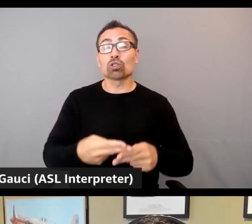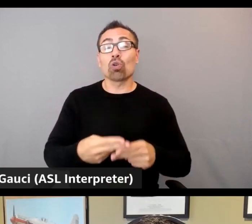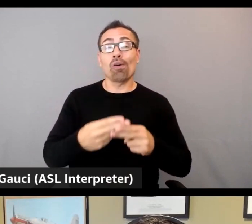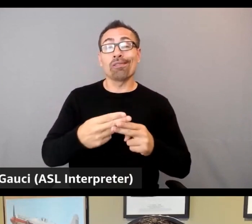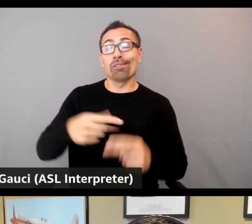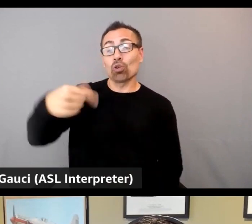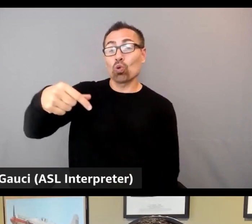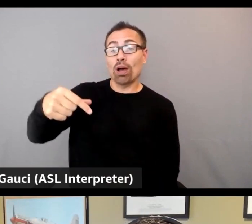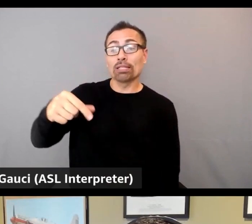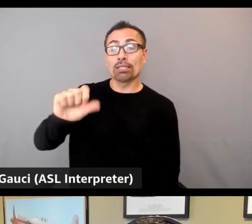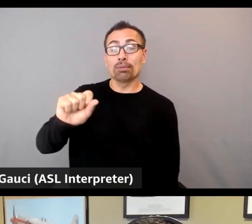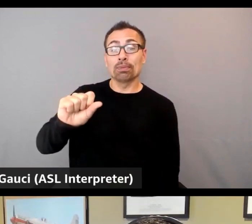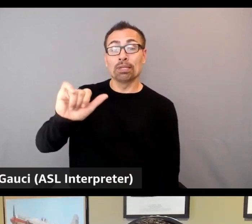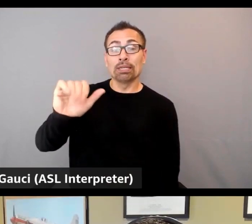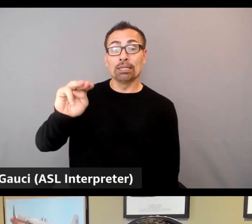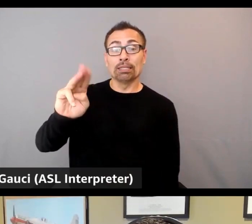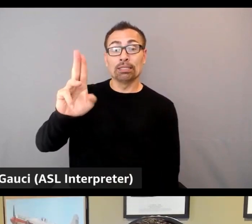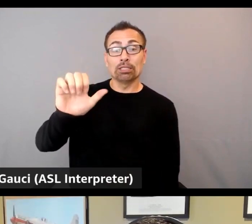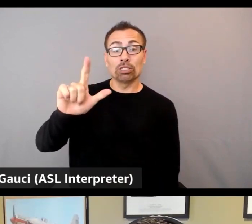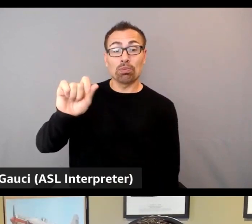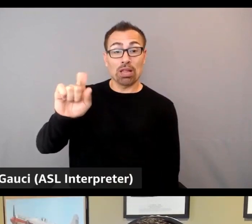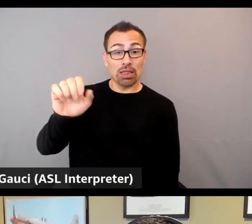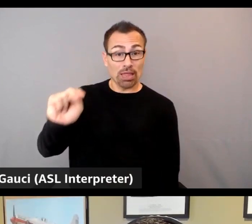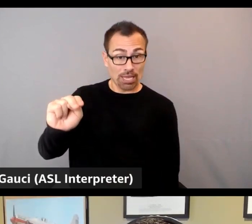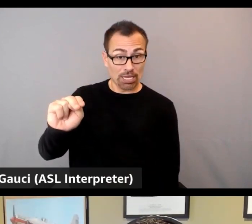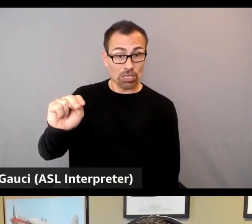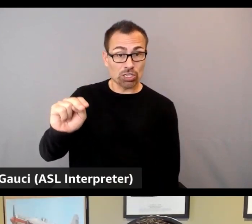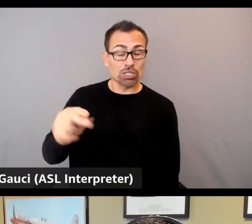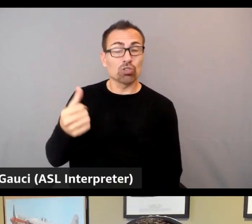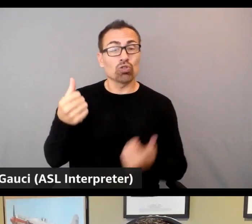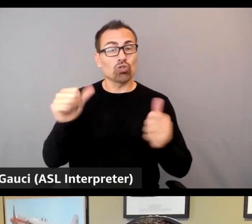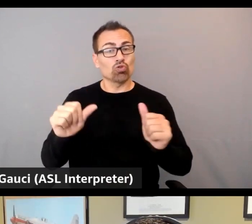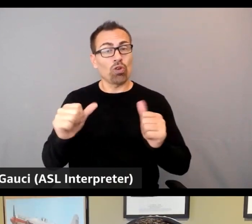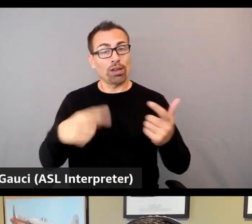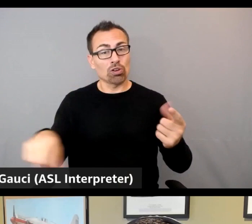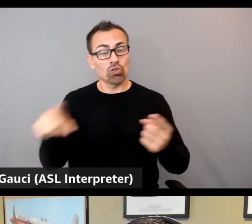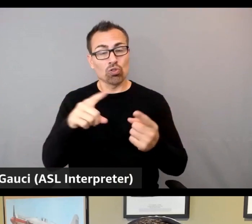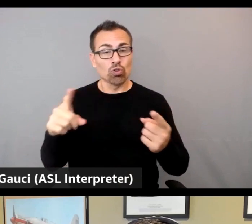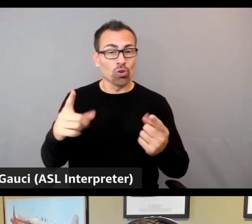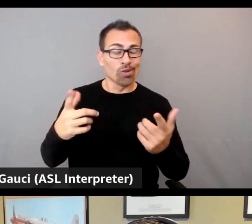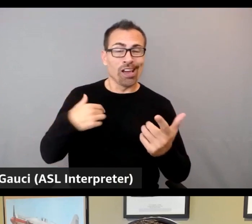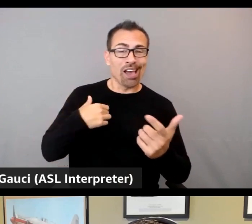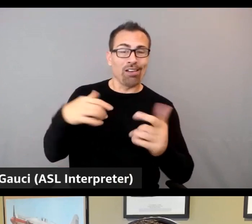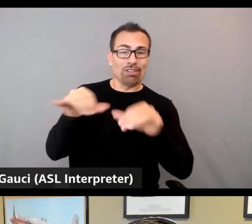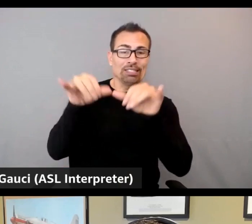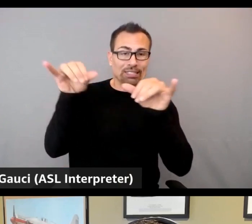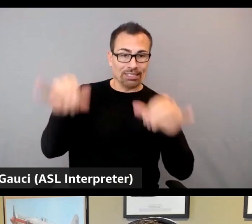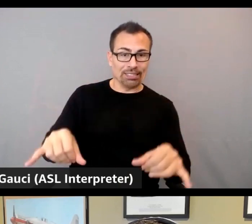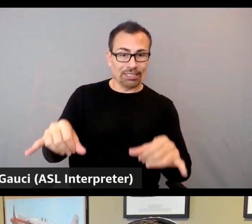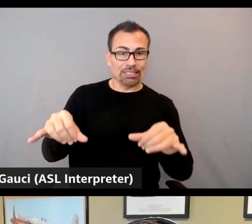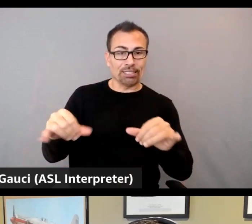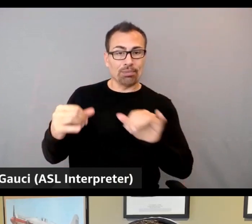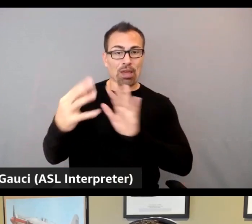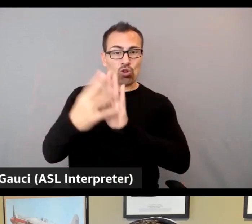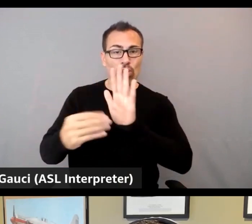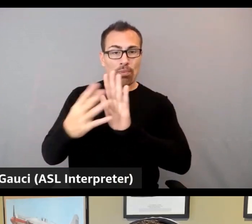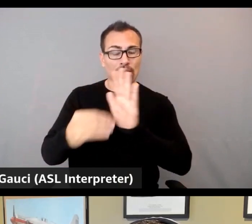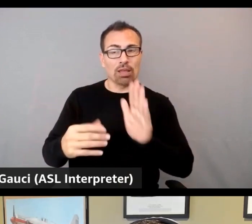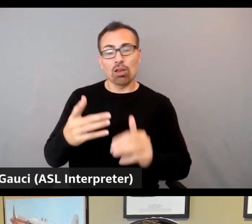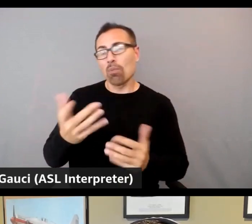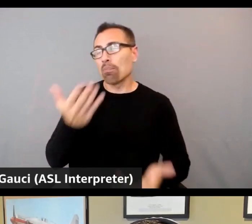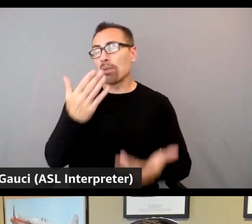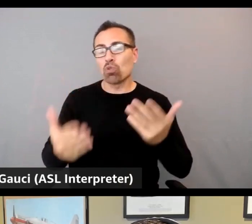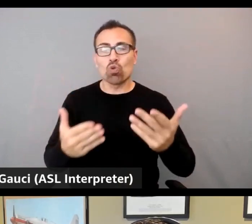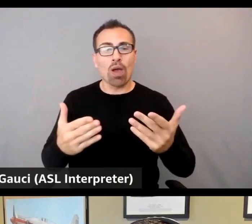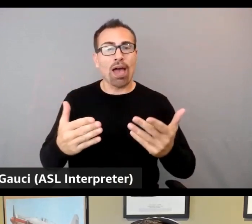trying to do is you're trying to simulate a quantum system with a quantum computer. For example, you have electrons in a battery floating